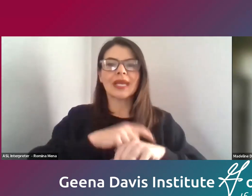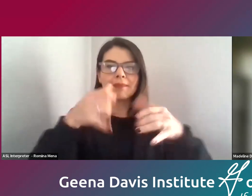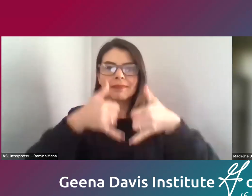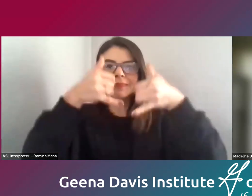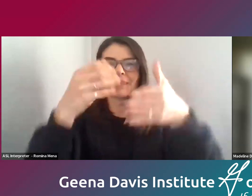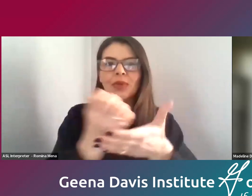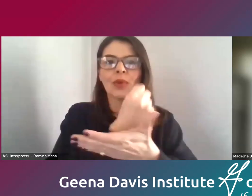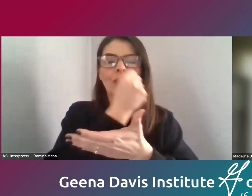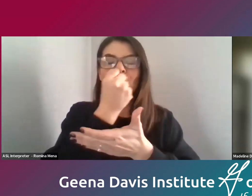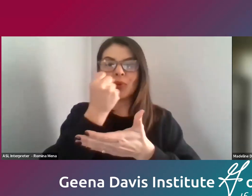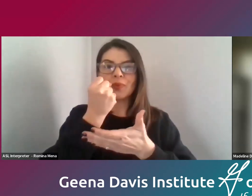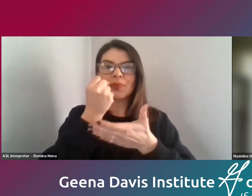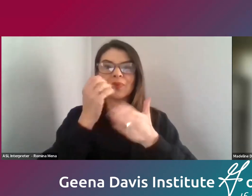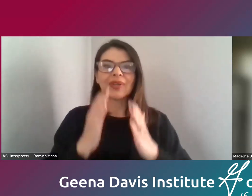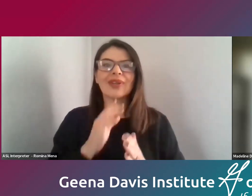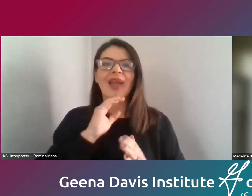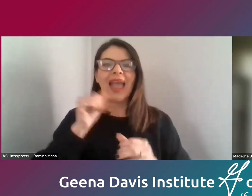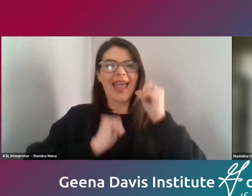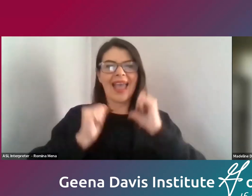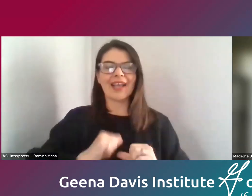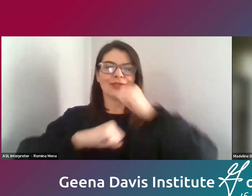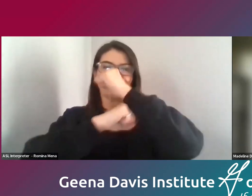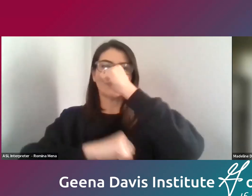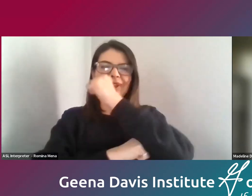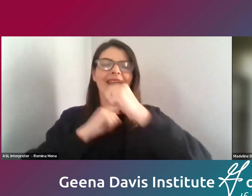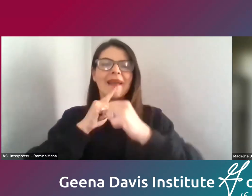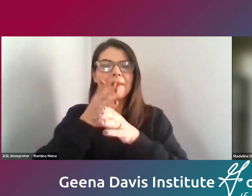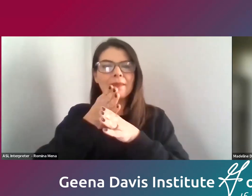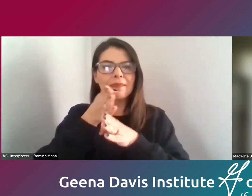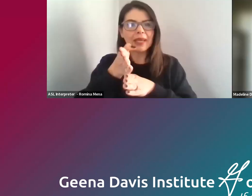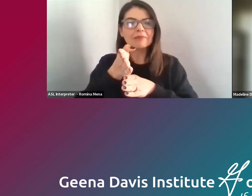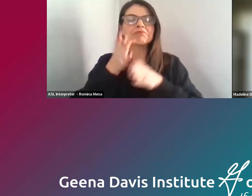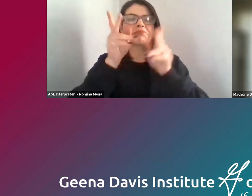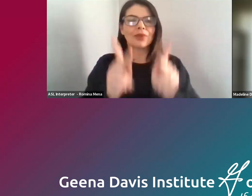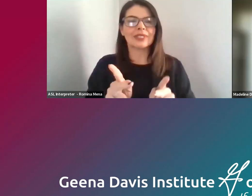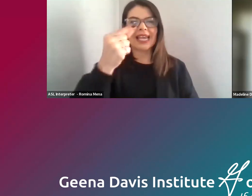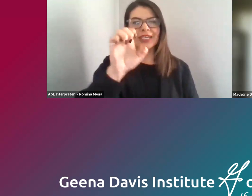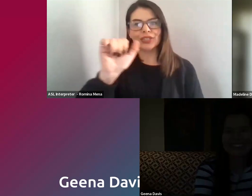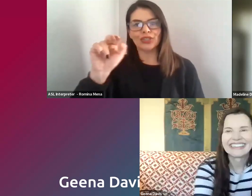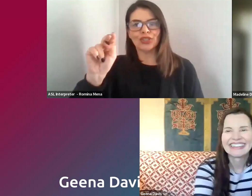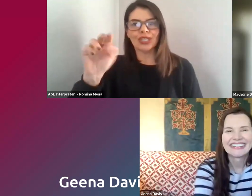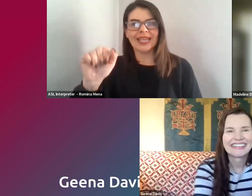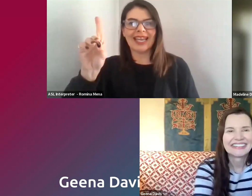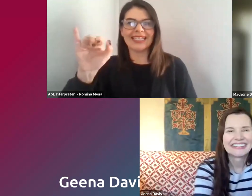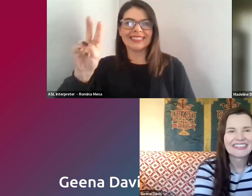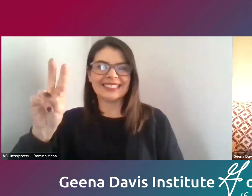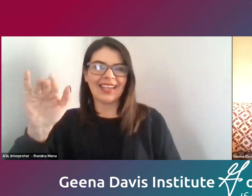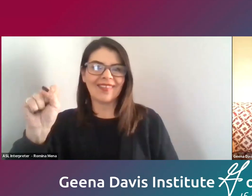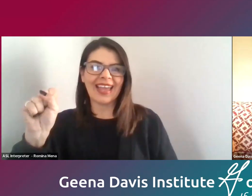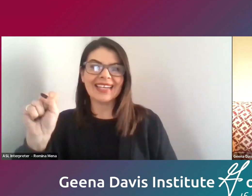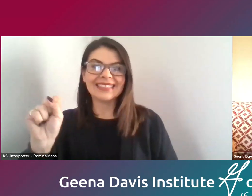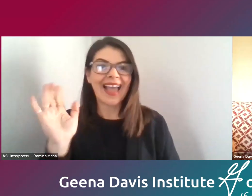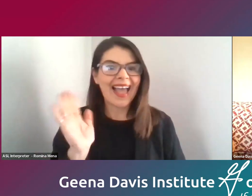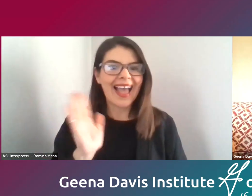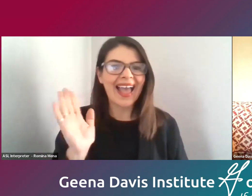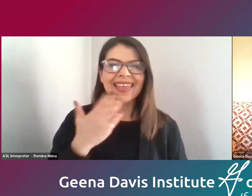winner, actor, founder, and chair, Geena Davis. Take it away, Geena." All